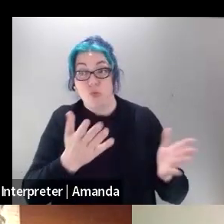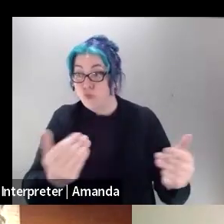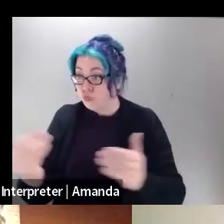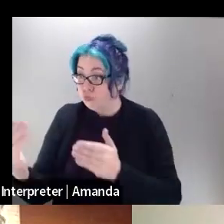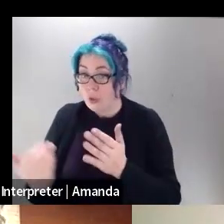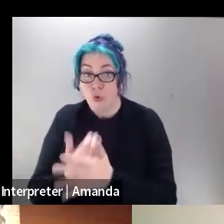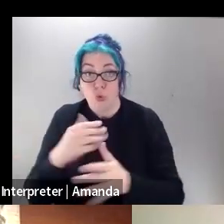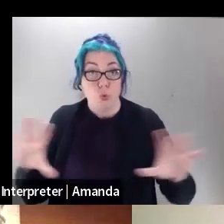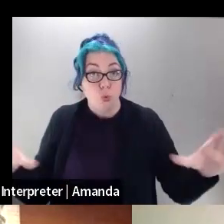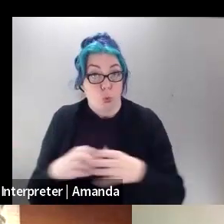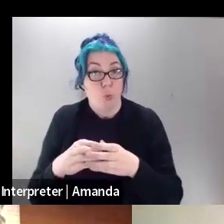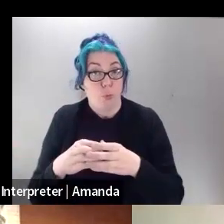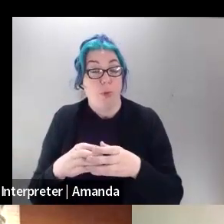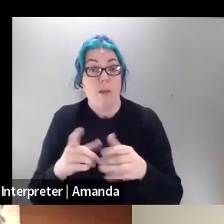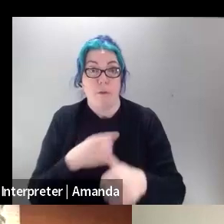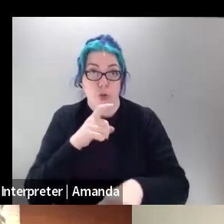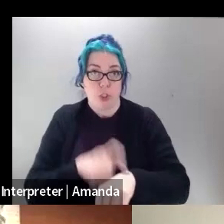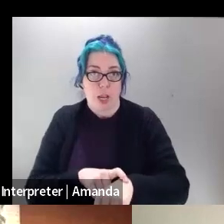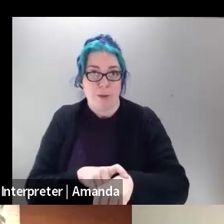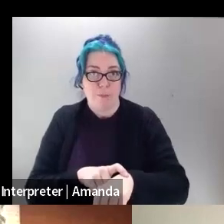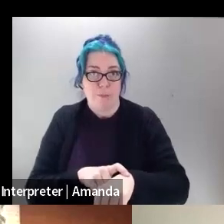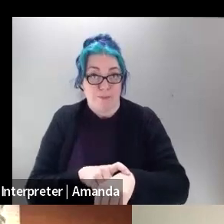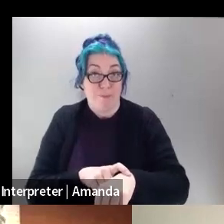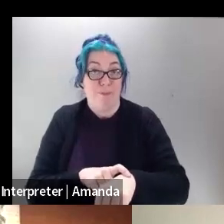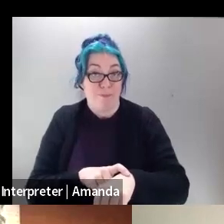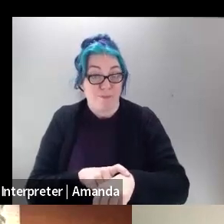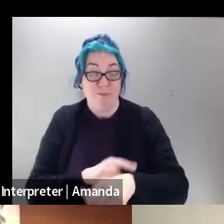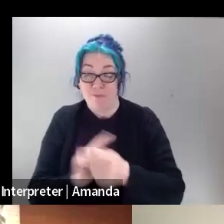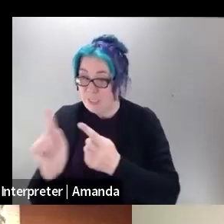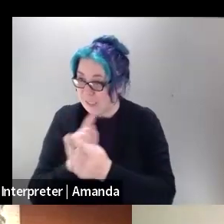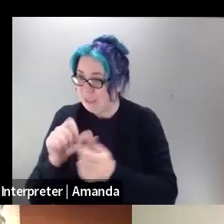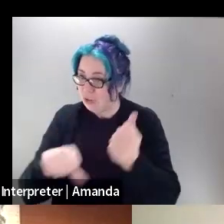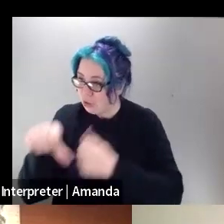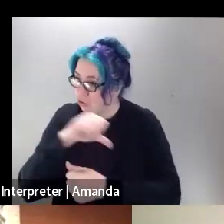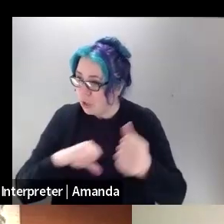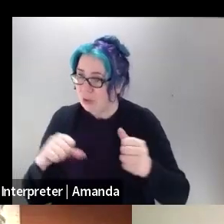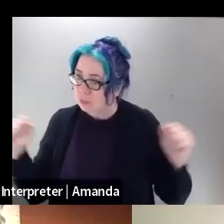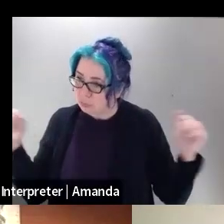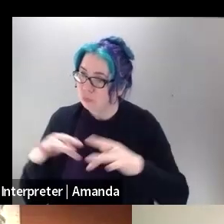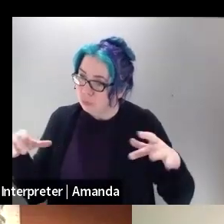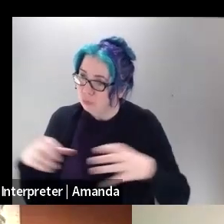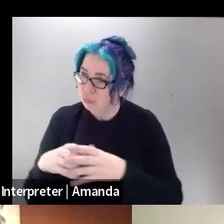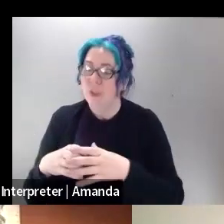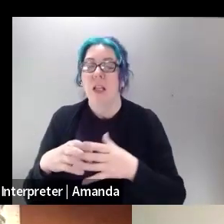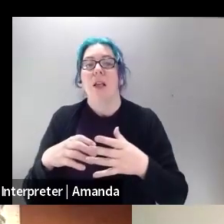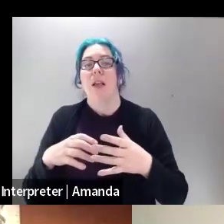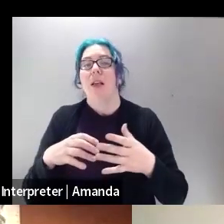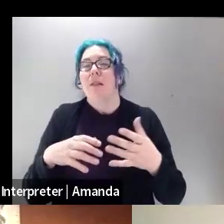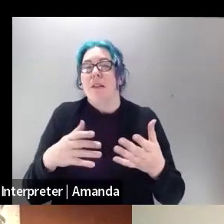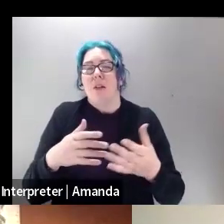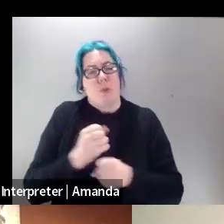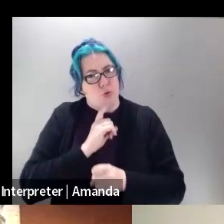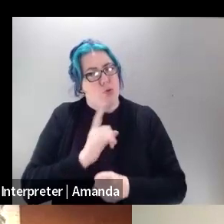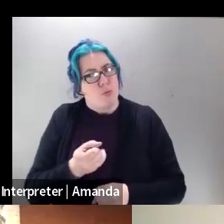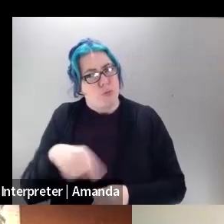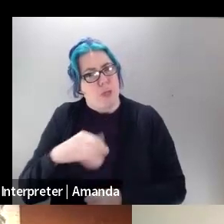you know it's a good beginning? What do you want to have happen? Or describe moments on the good first day where you're like, oh